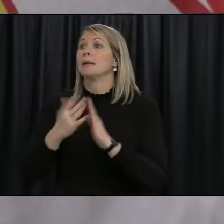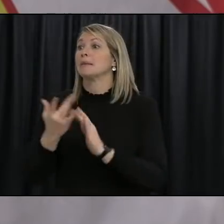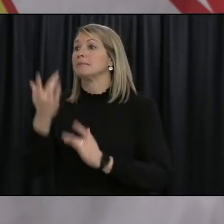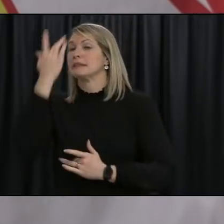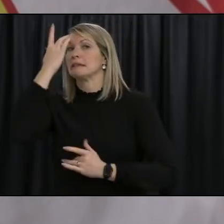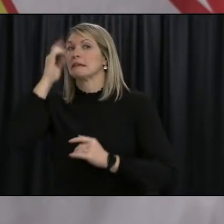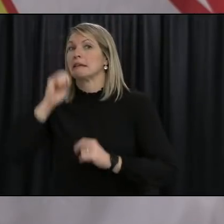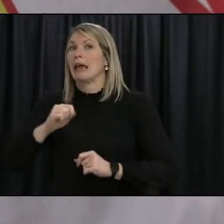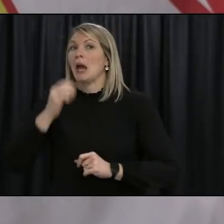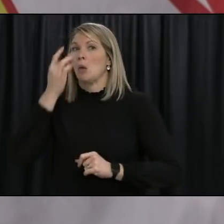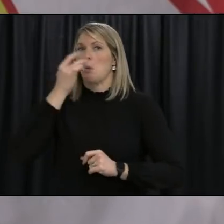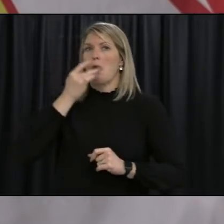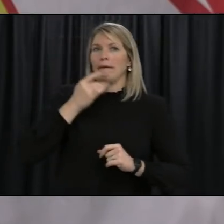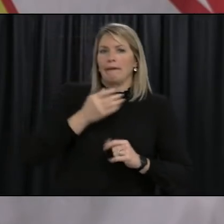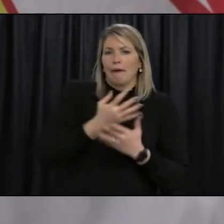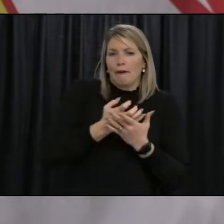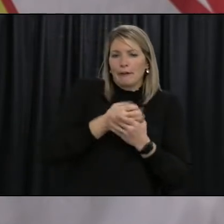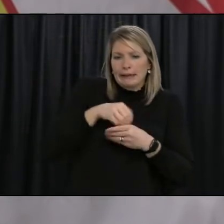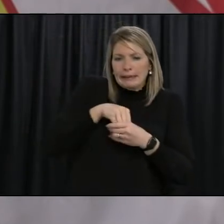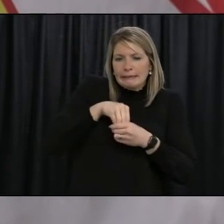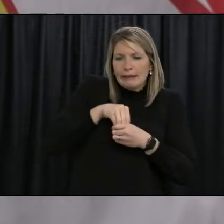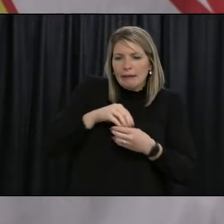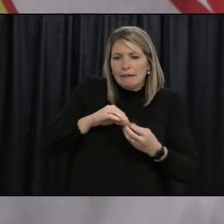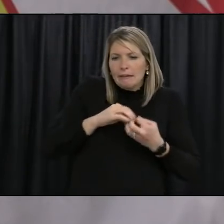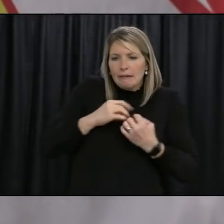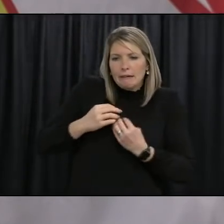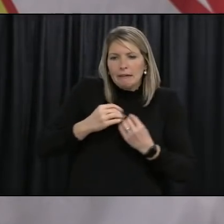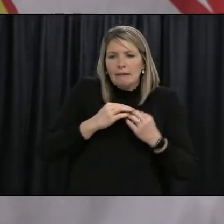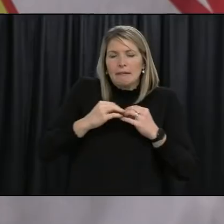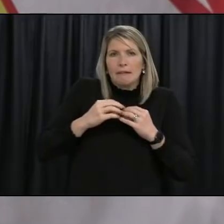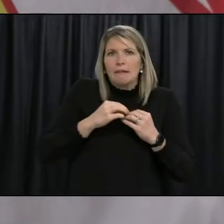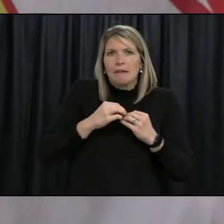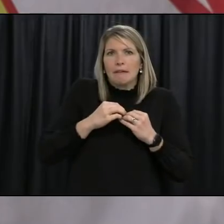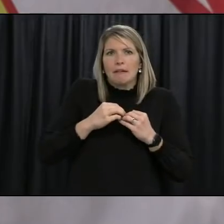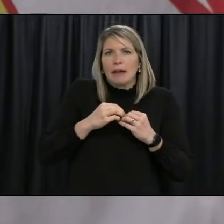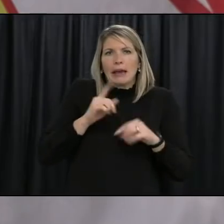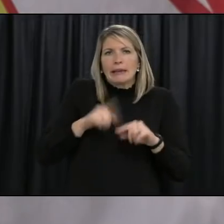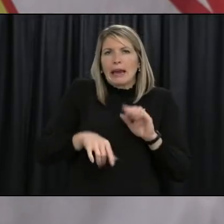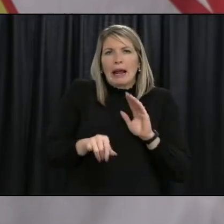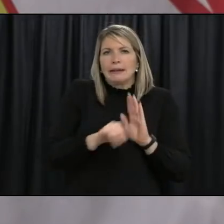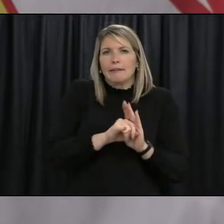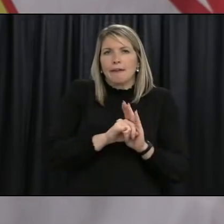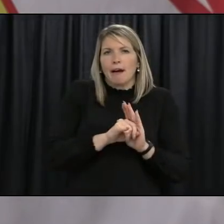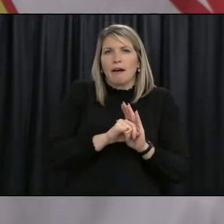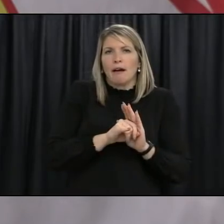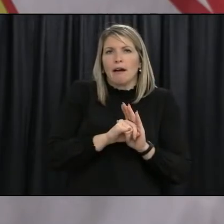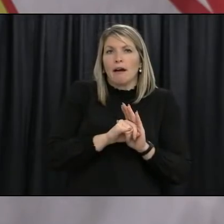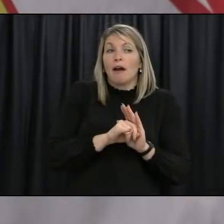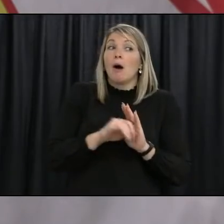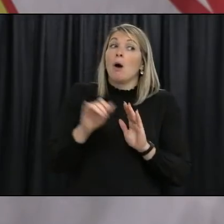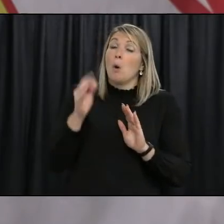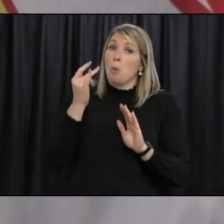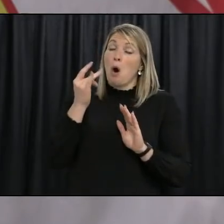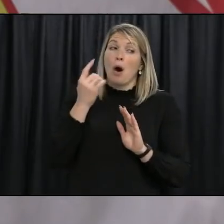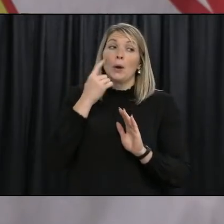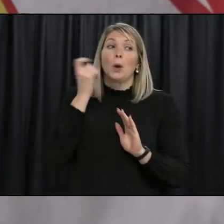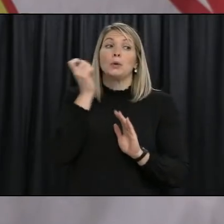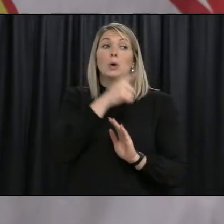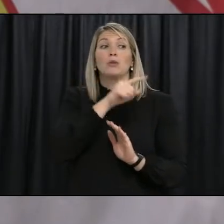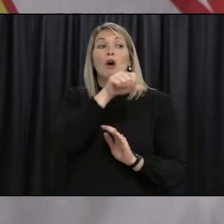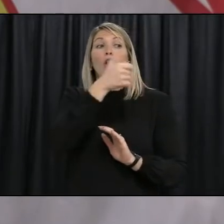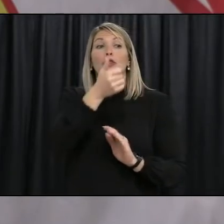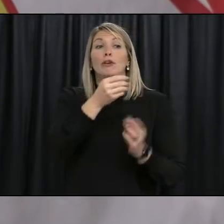certainly can happen, and jurisdictions that have implemented this process in the past have found that is indeed the